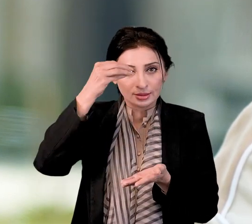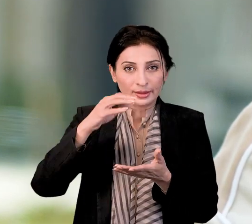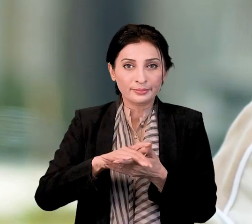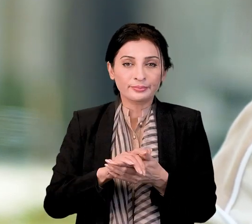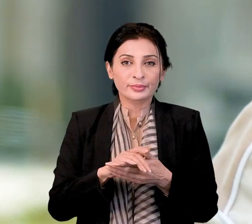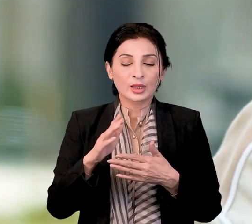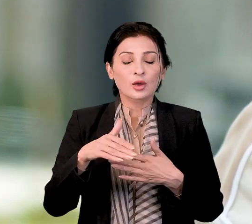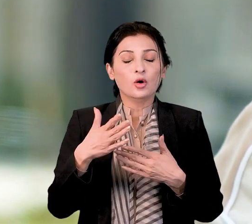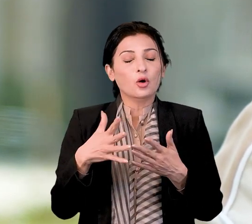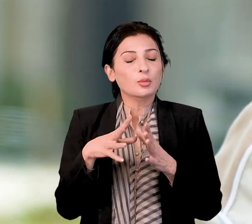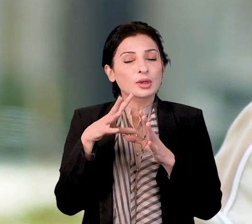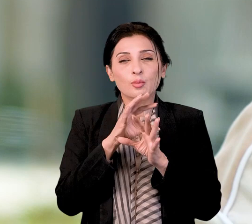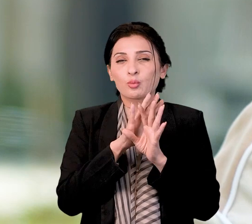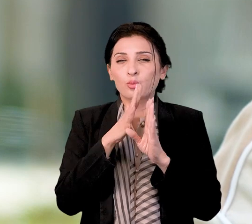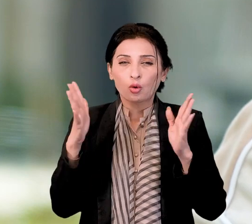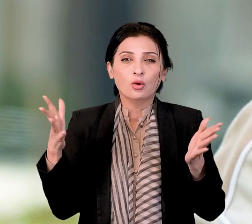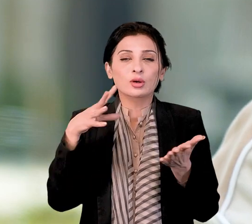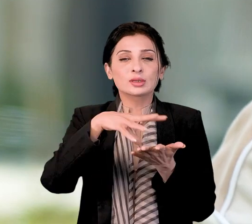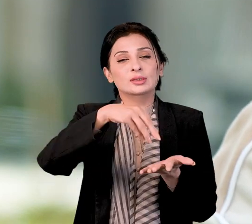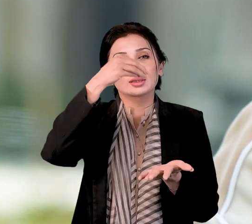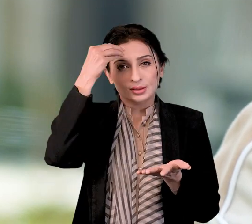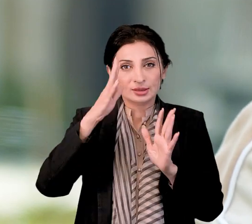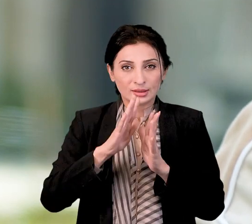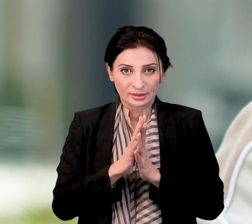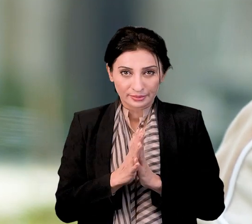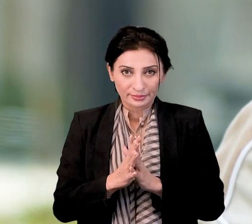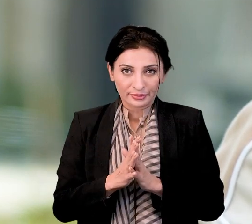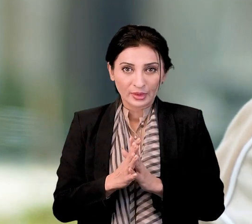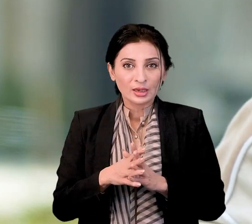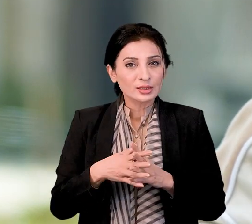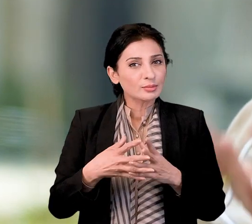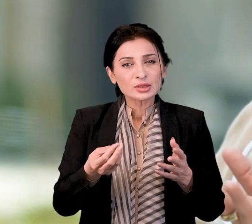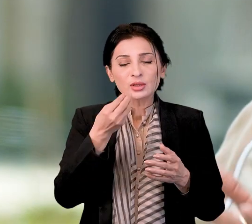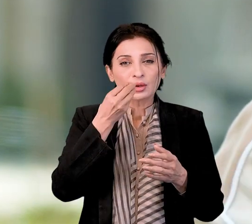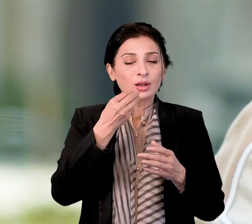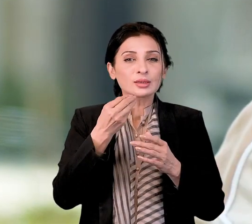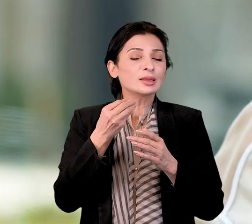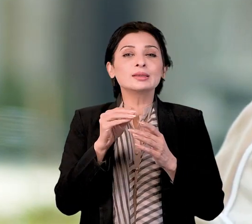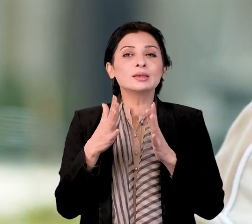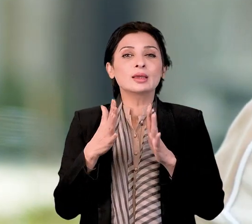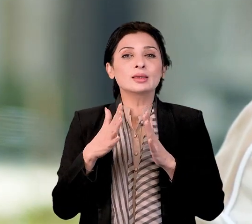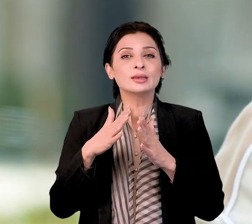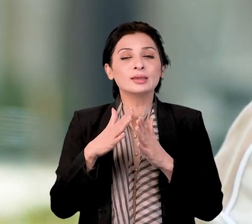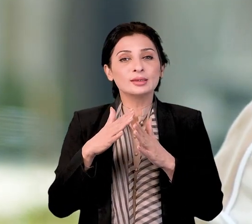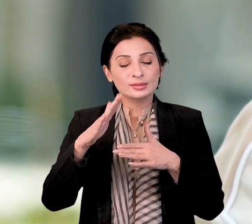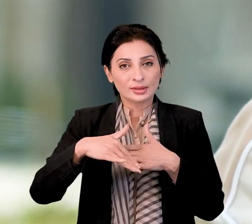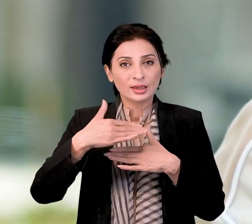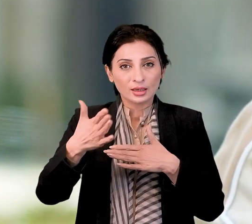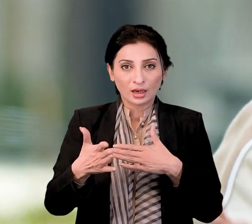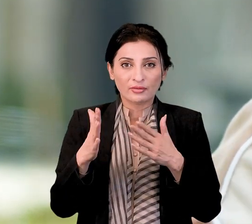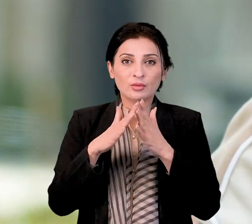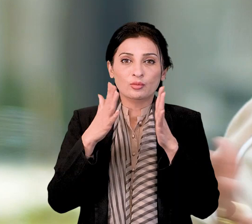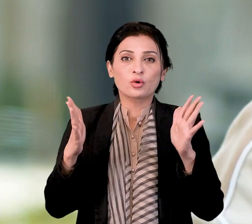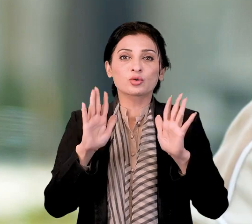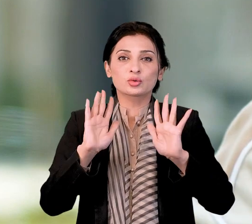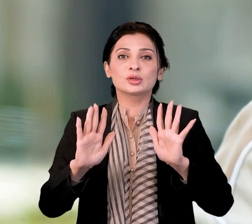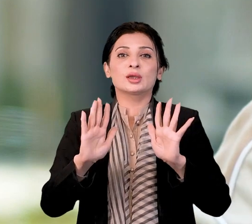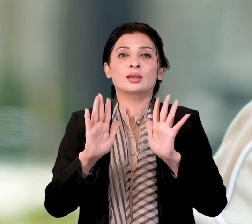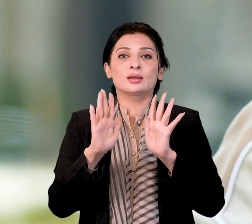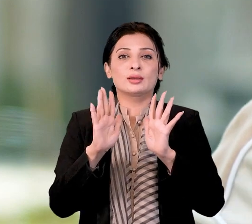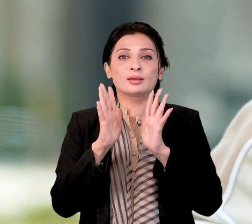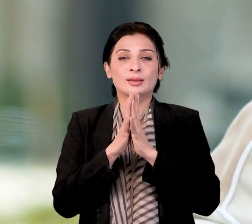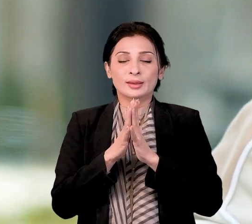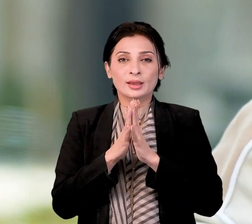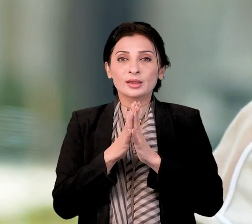spot on. It's not just the quality. It's also about telling a story to your customer. When they come and